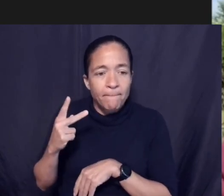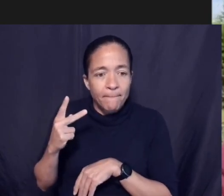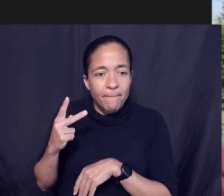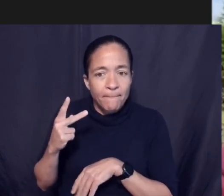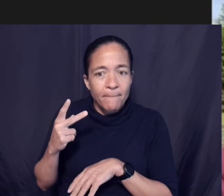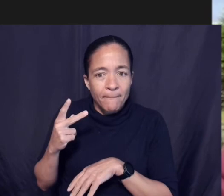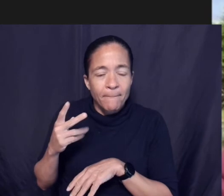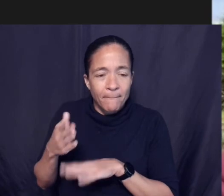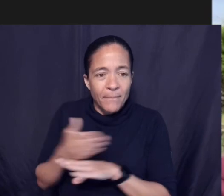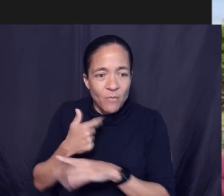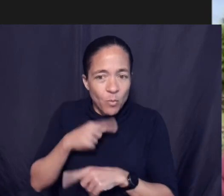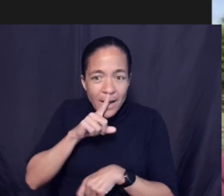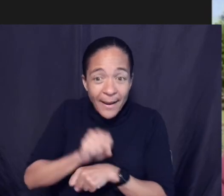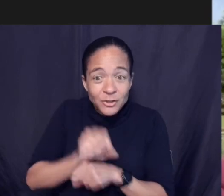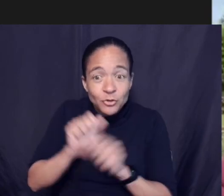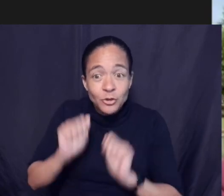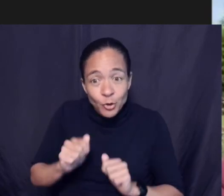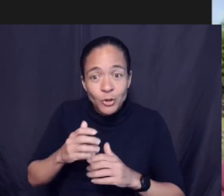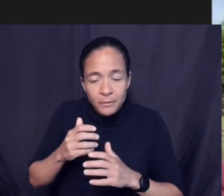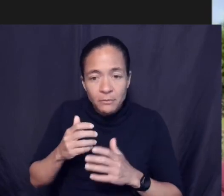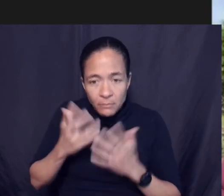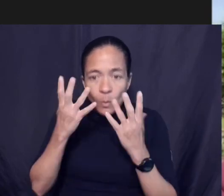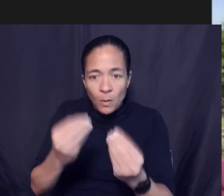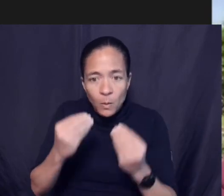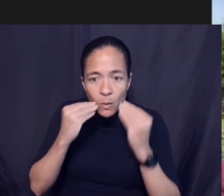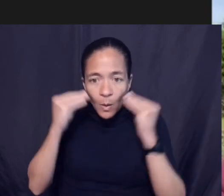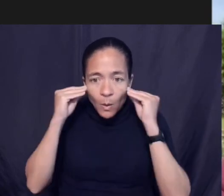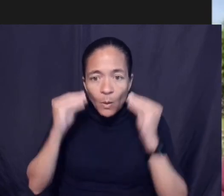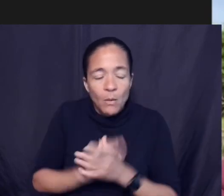2 times before we can actually go home.